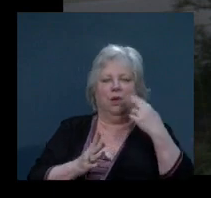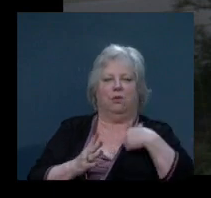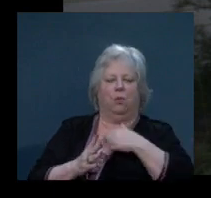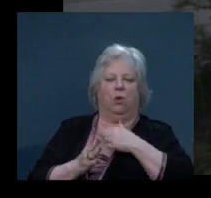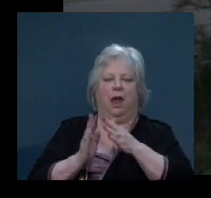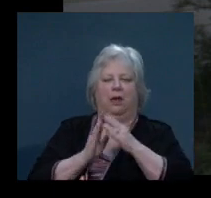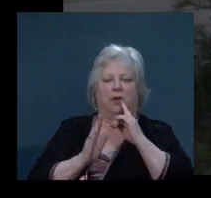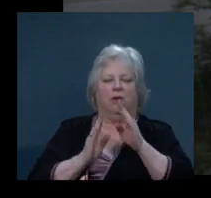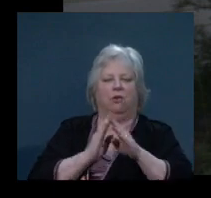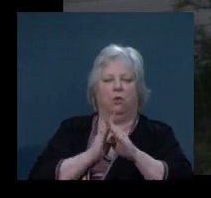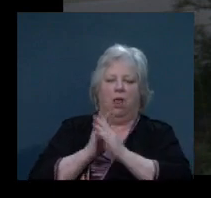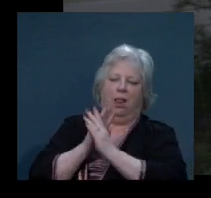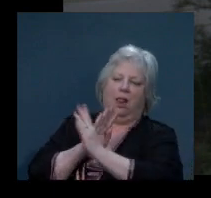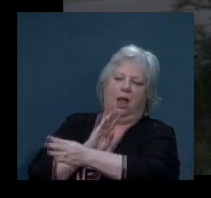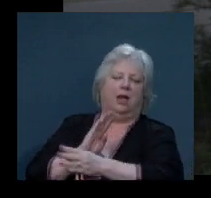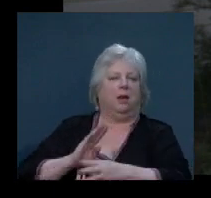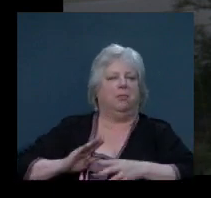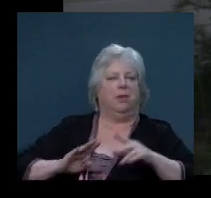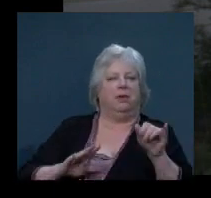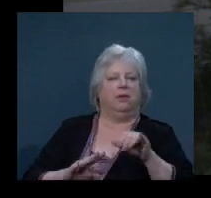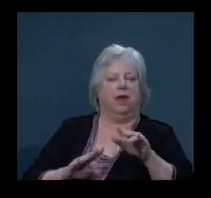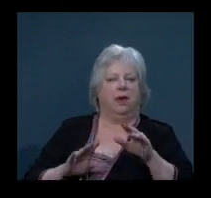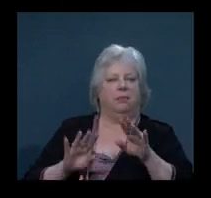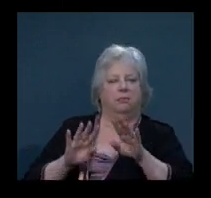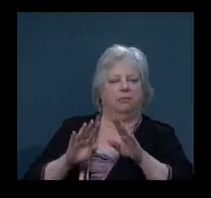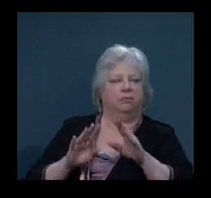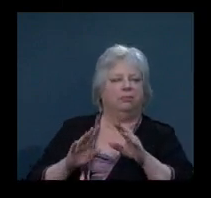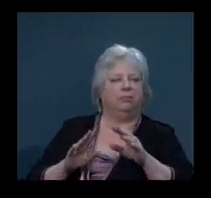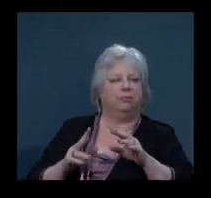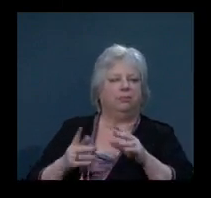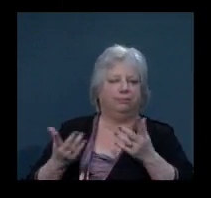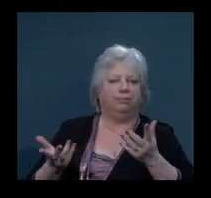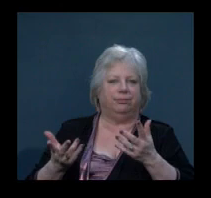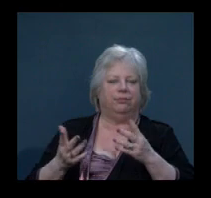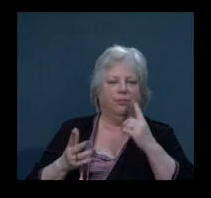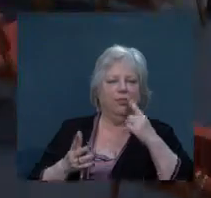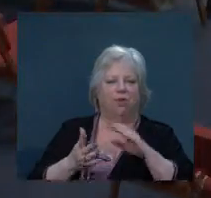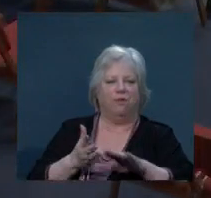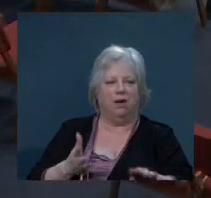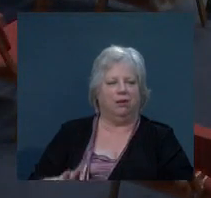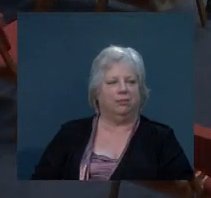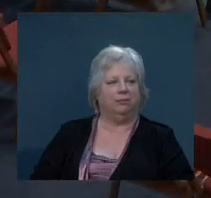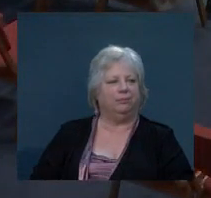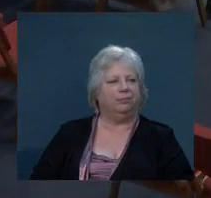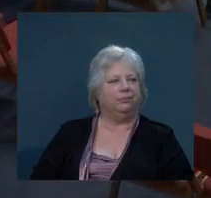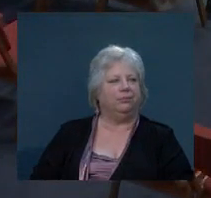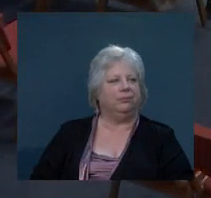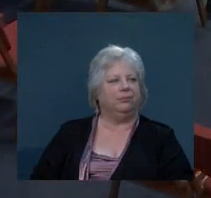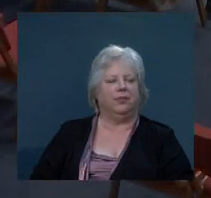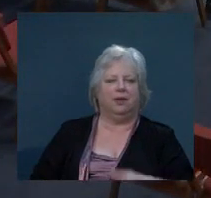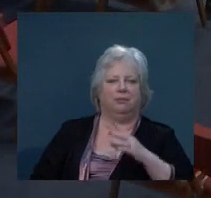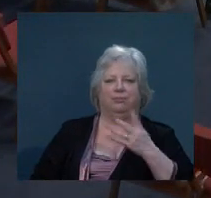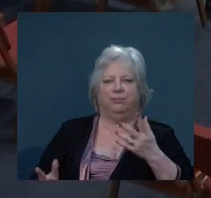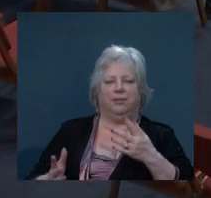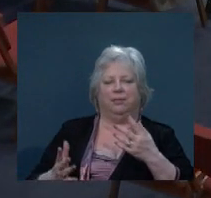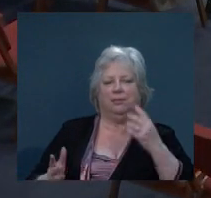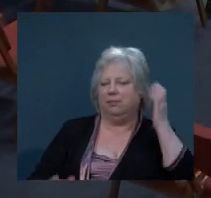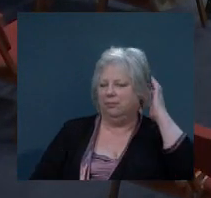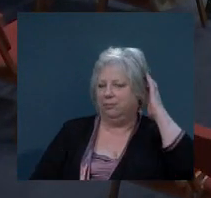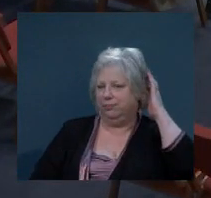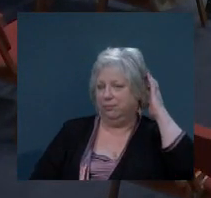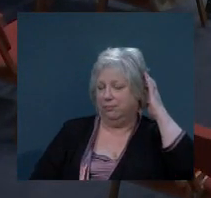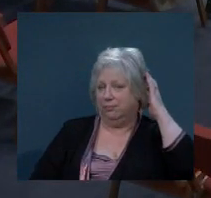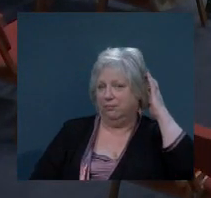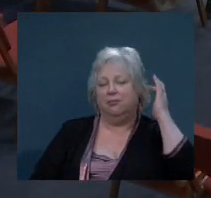line up with the city's block face requirement, technical, or something about so many houses within the block, or with,